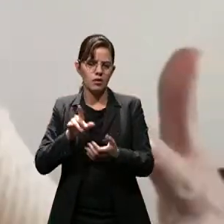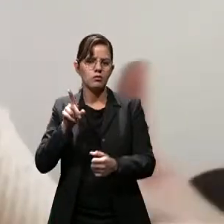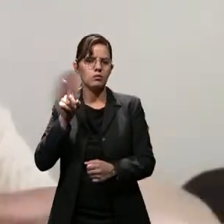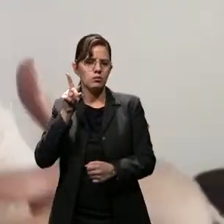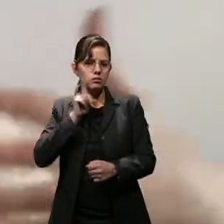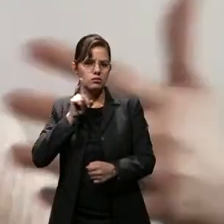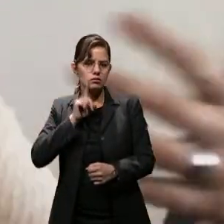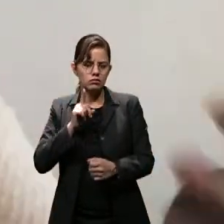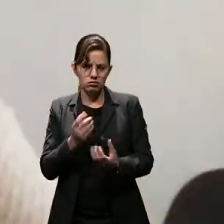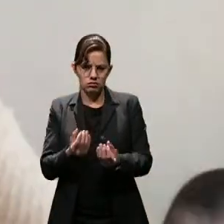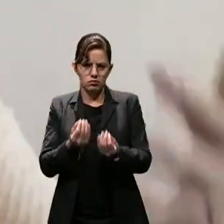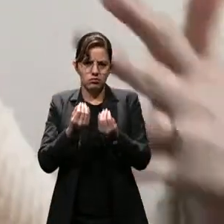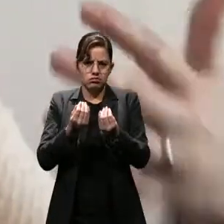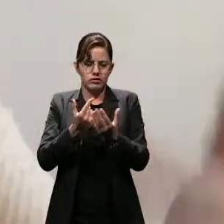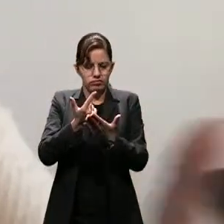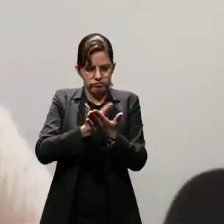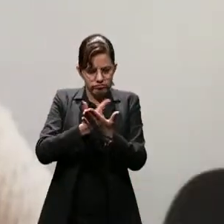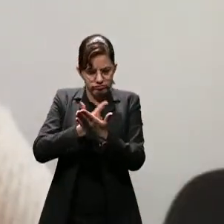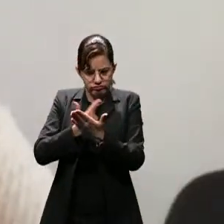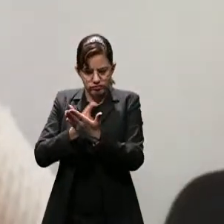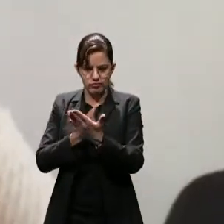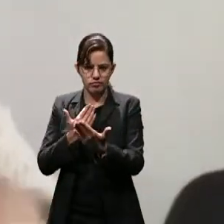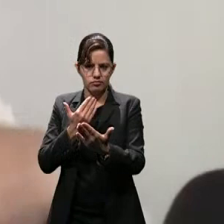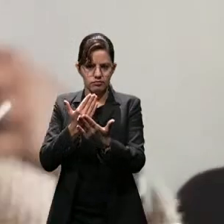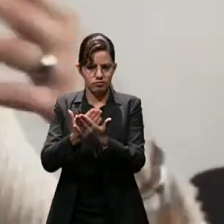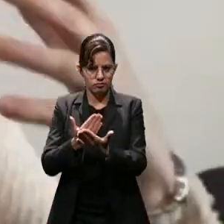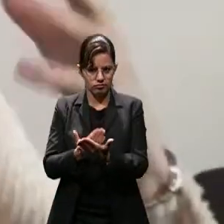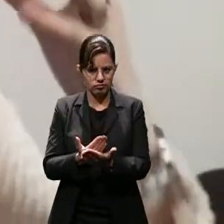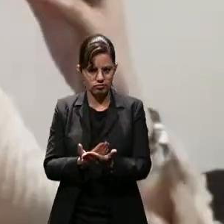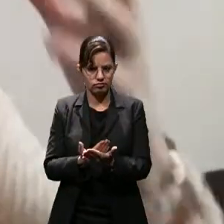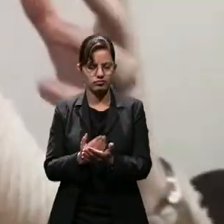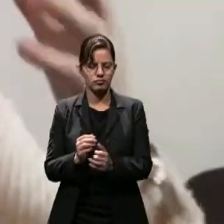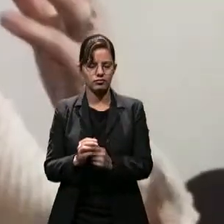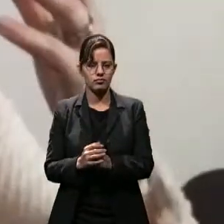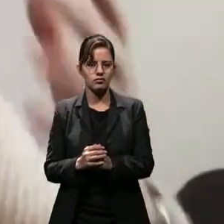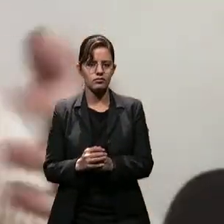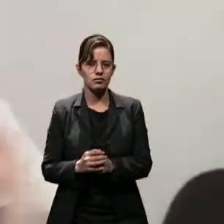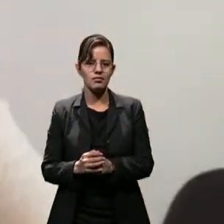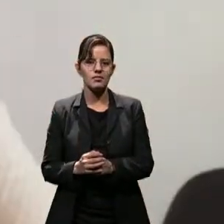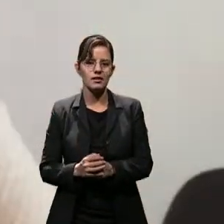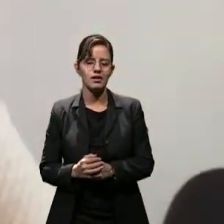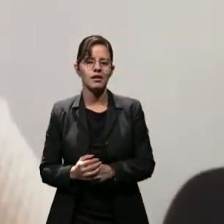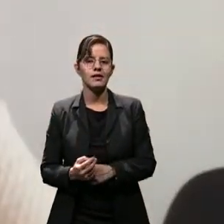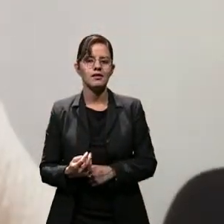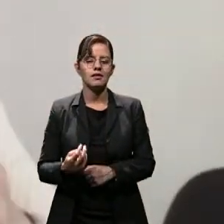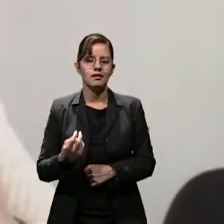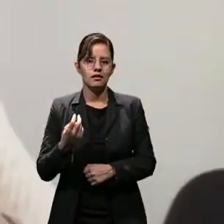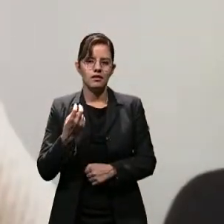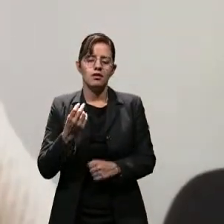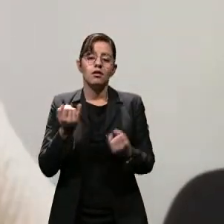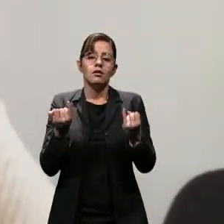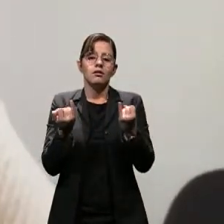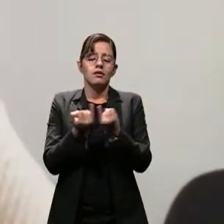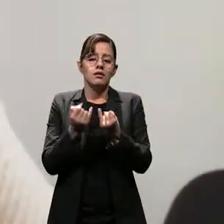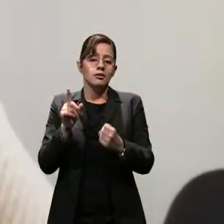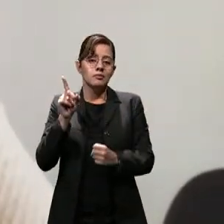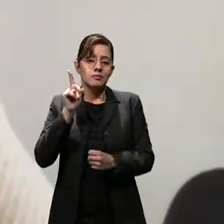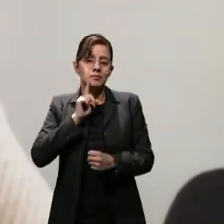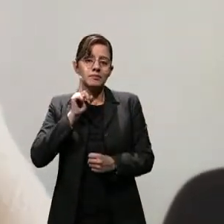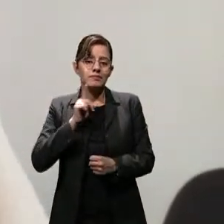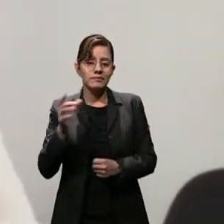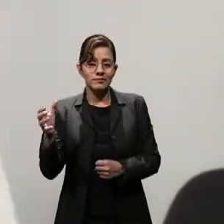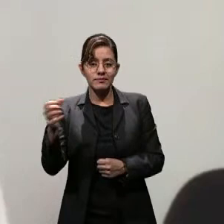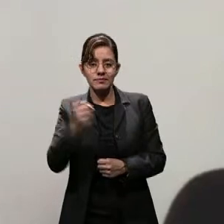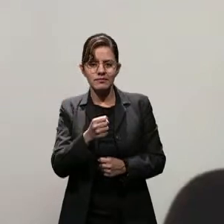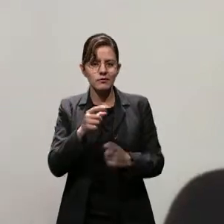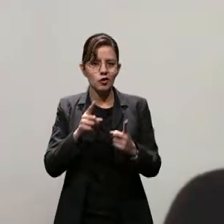guarantee that women are nominated for all these candidacies, that they are in the places with